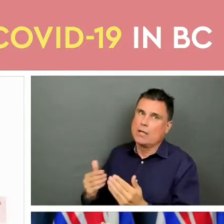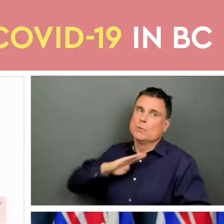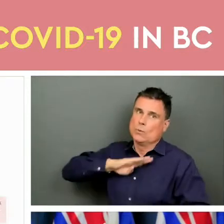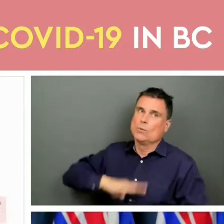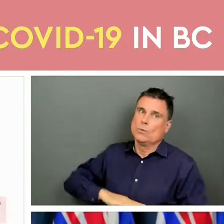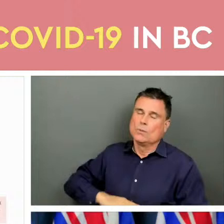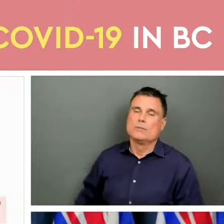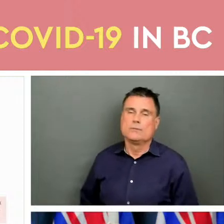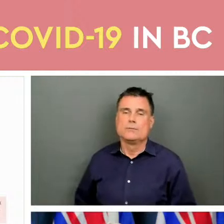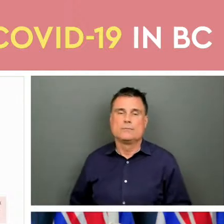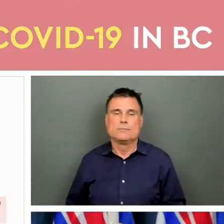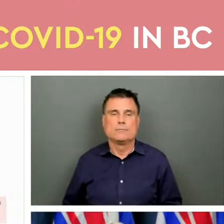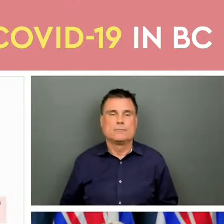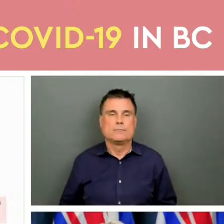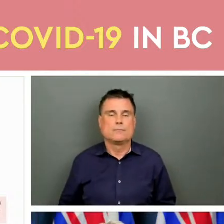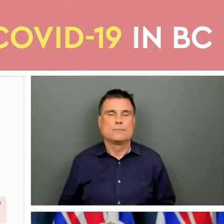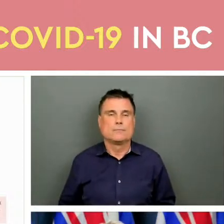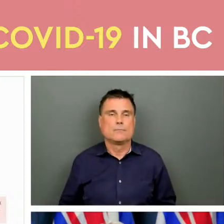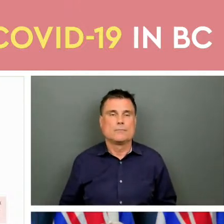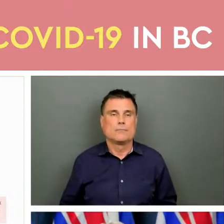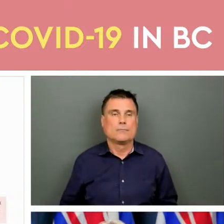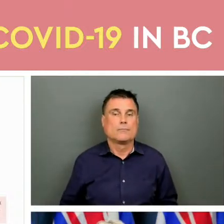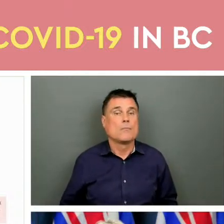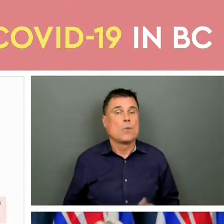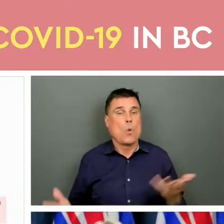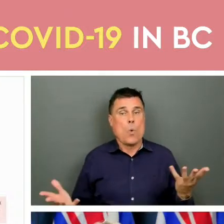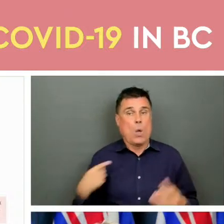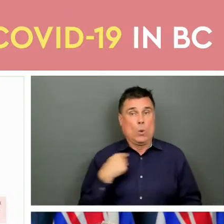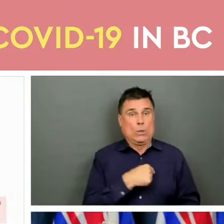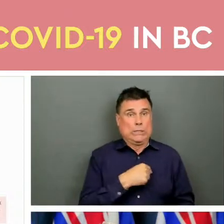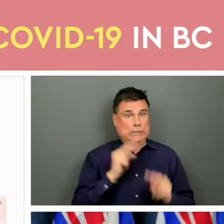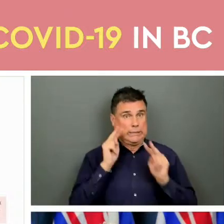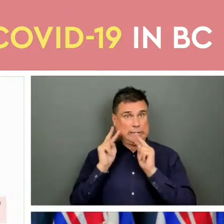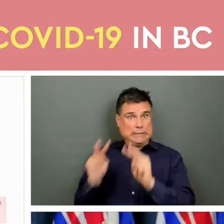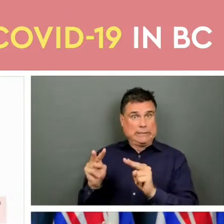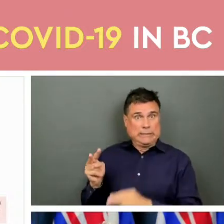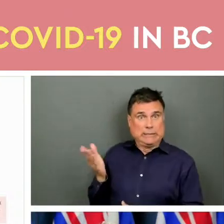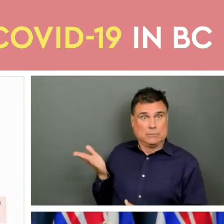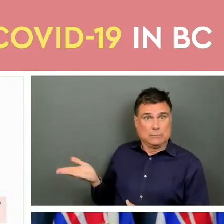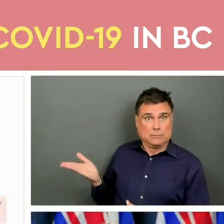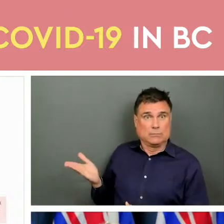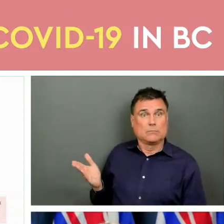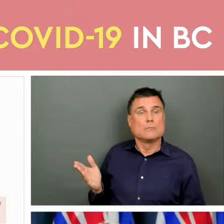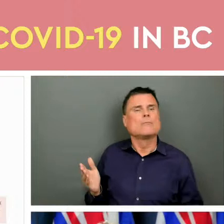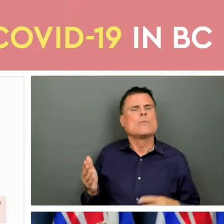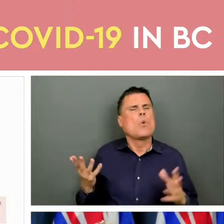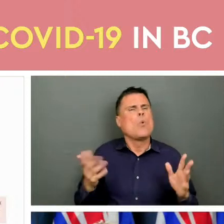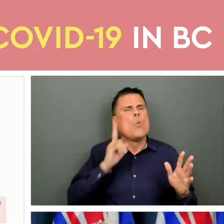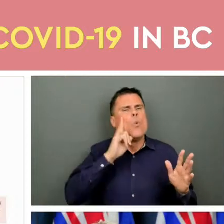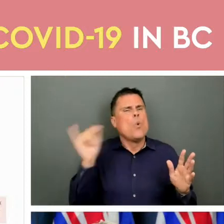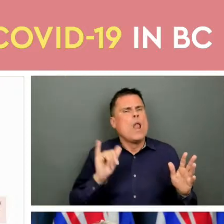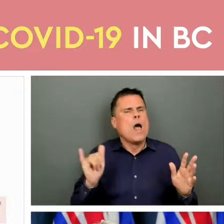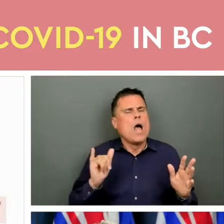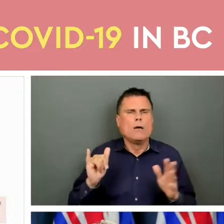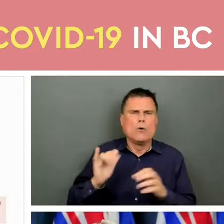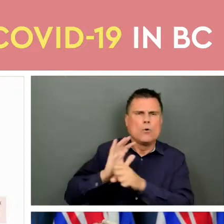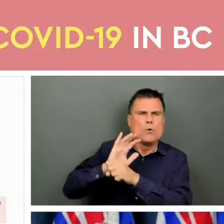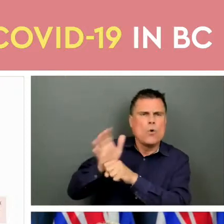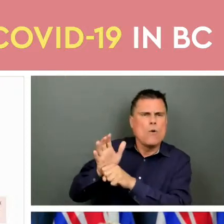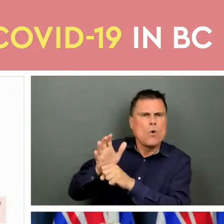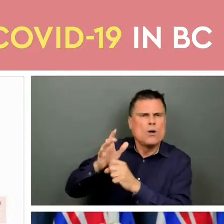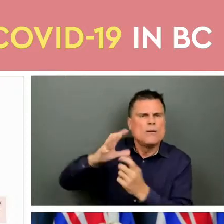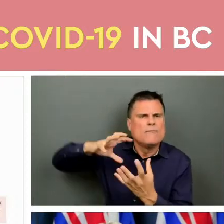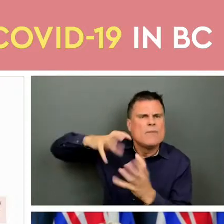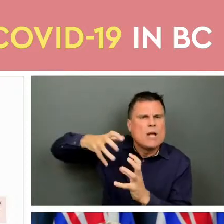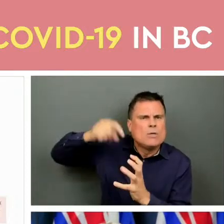Some of the things that are important for us to watch over time is what strains of the virus are circulating in our community and how many of them